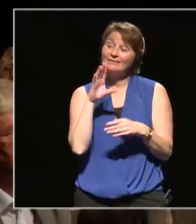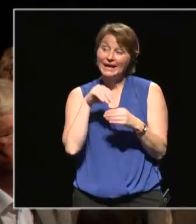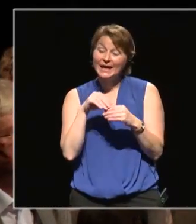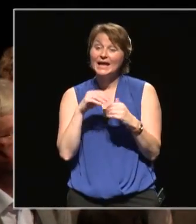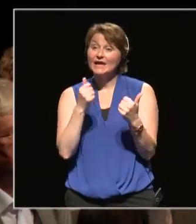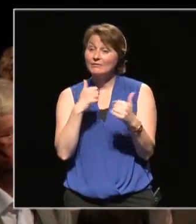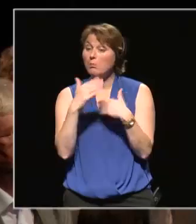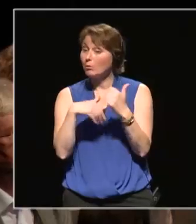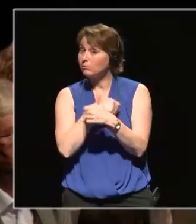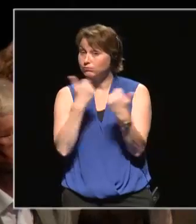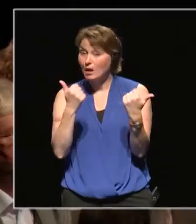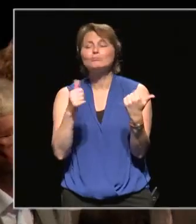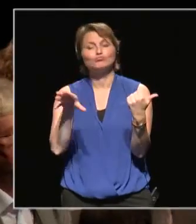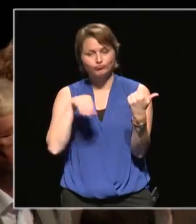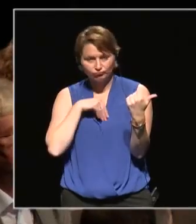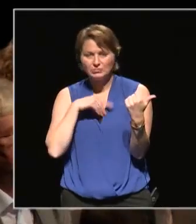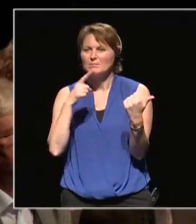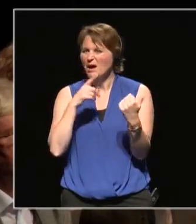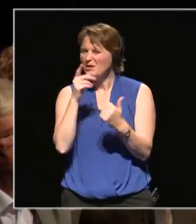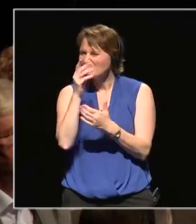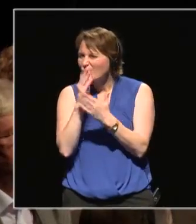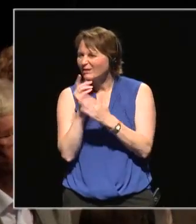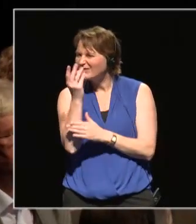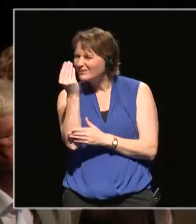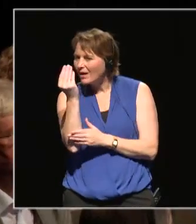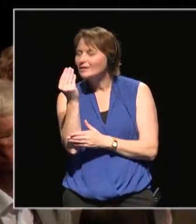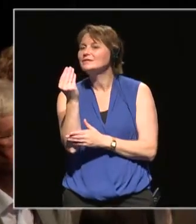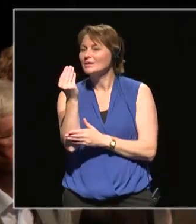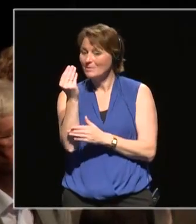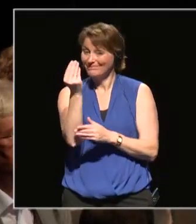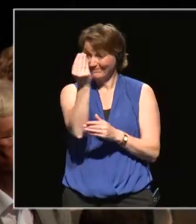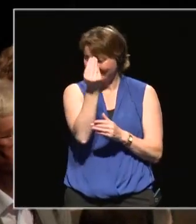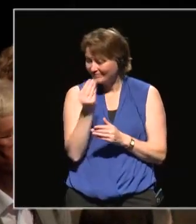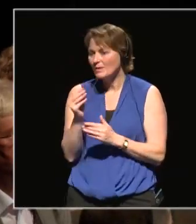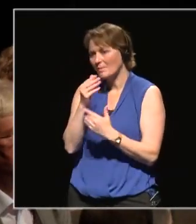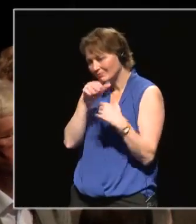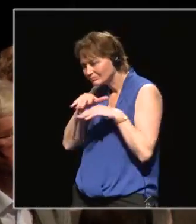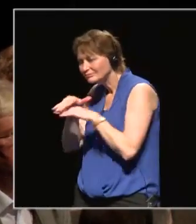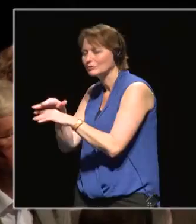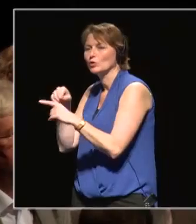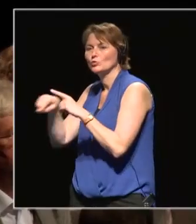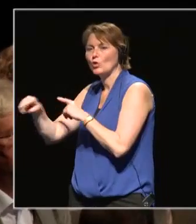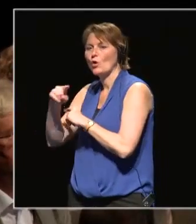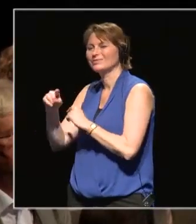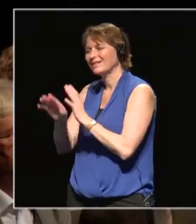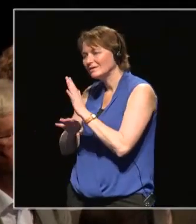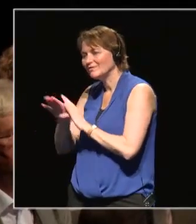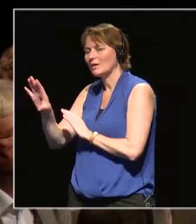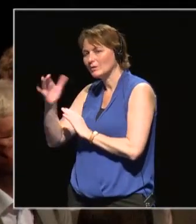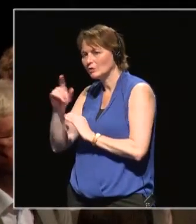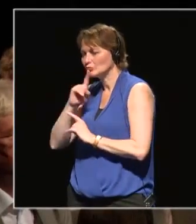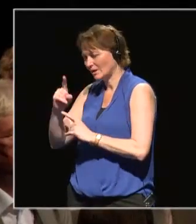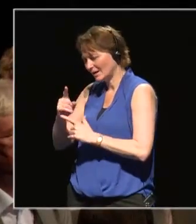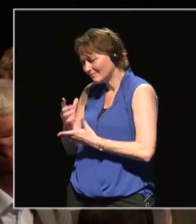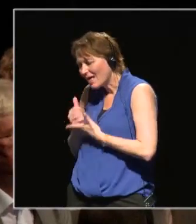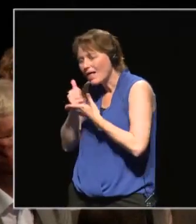okay, fine, we can go with that. Part of that finance needs to be flowing to developing countries. It needs to be going through the Green Climate Fund, needs to help with that climate